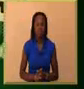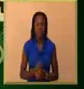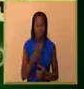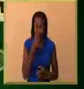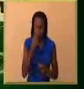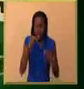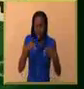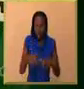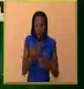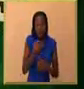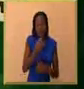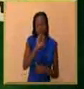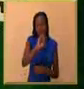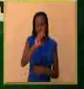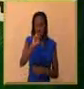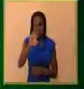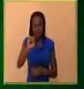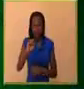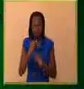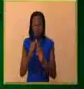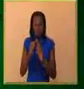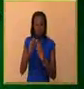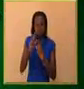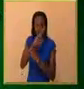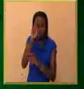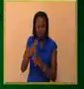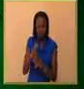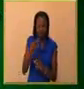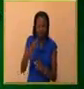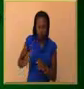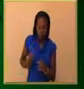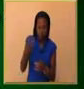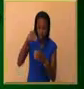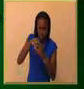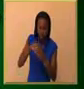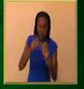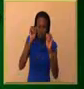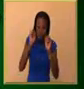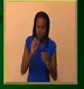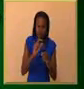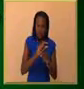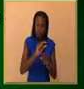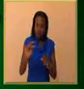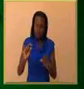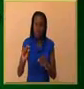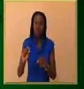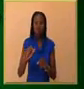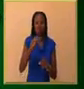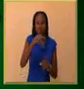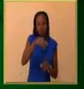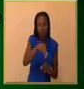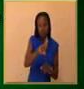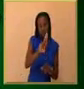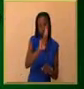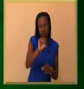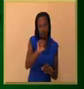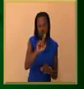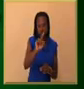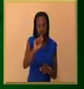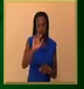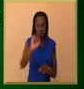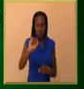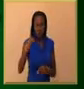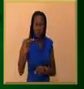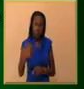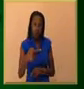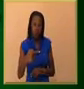Viewers, we now have an SMS competition question. To participate, all you have to do is SMS the answer to us. Enter the